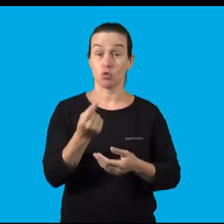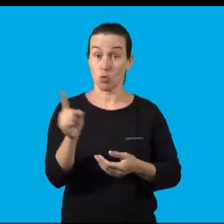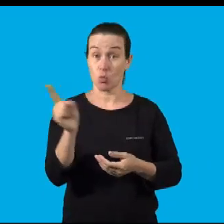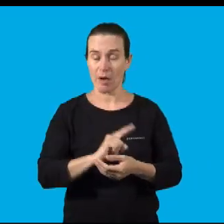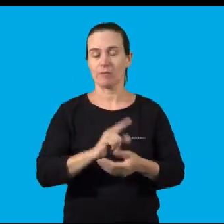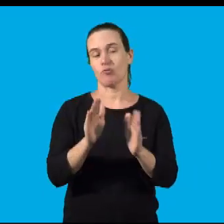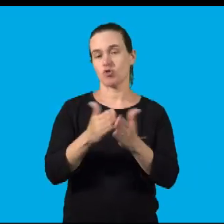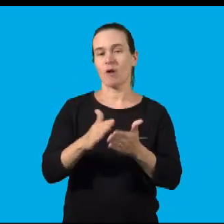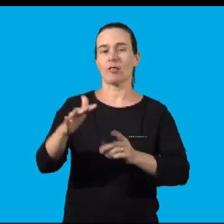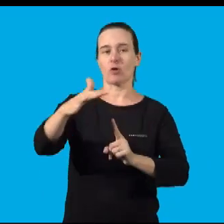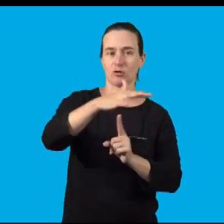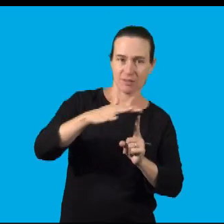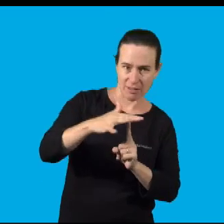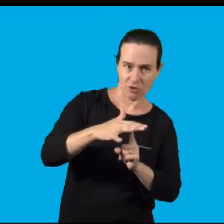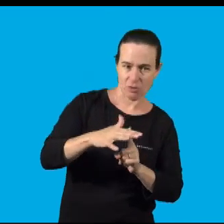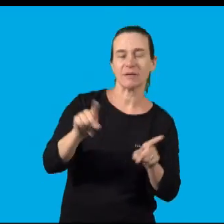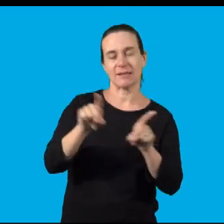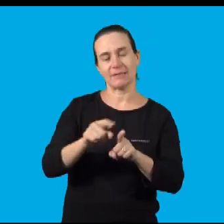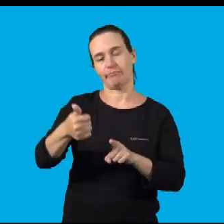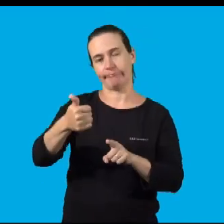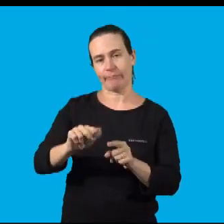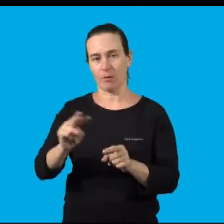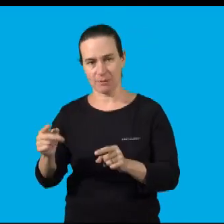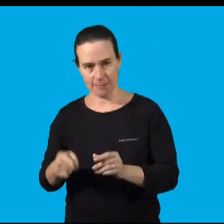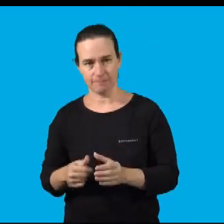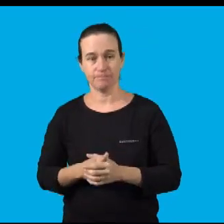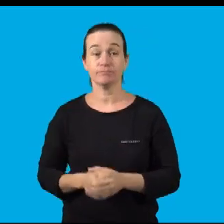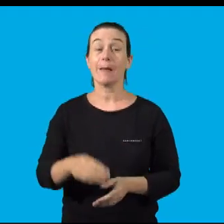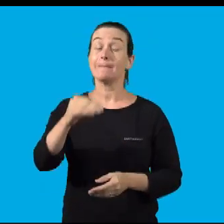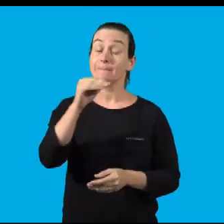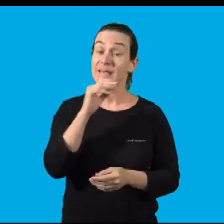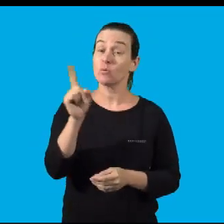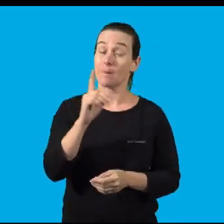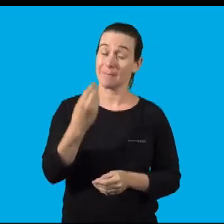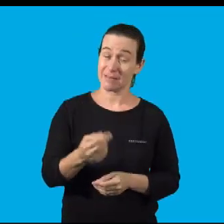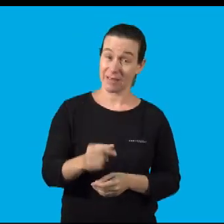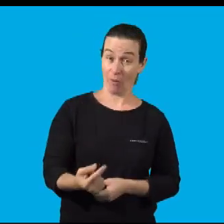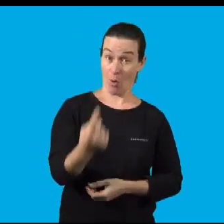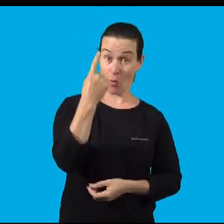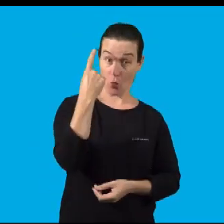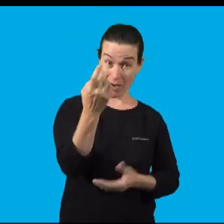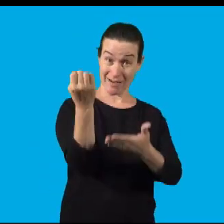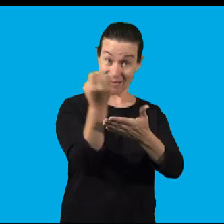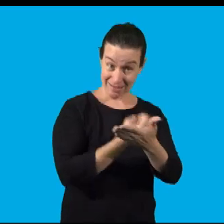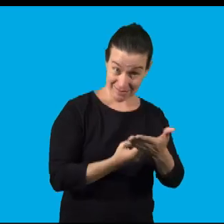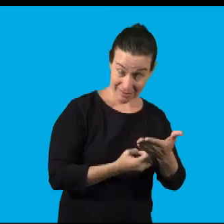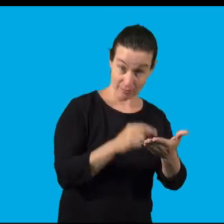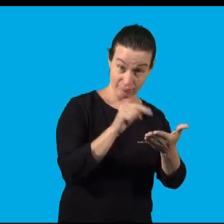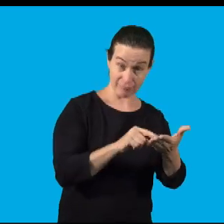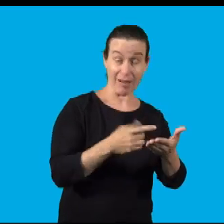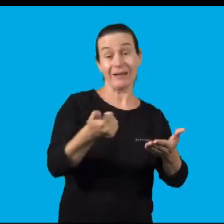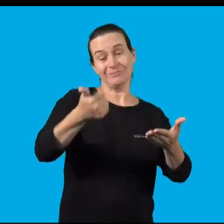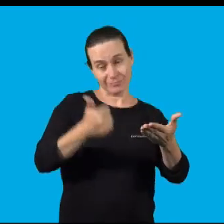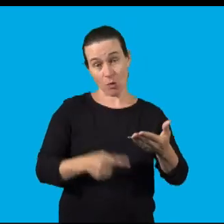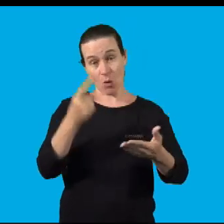novel contextual, and the same is true vice versa. Thus, you must have one essay and one contextual from a